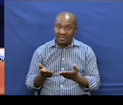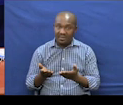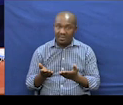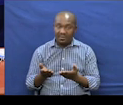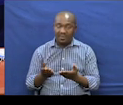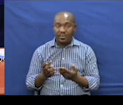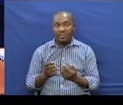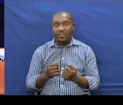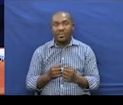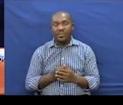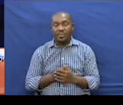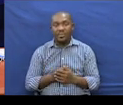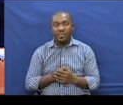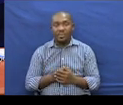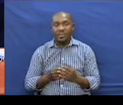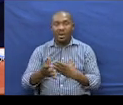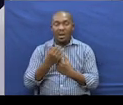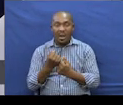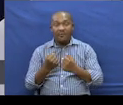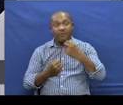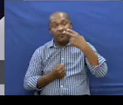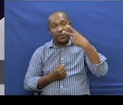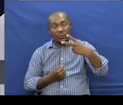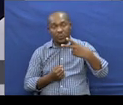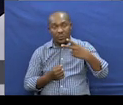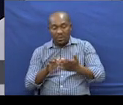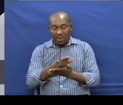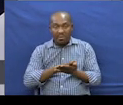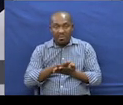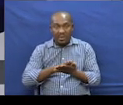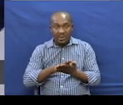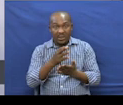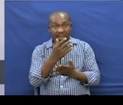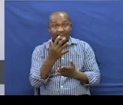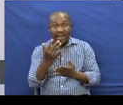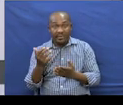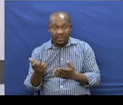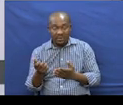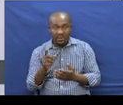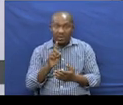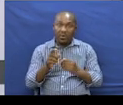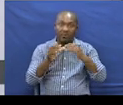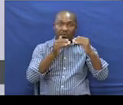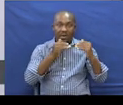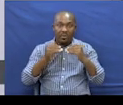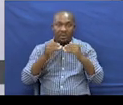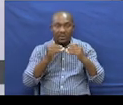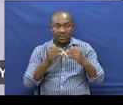there are two basic types of democracy. Basic